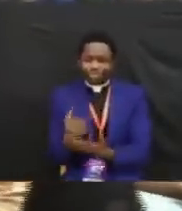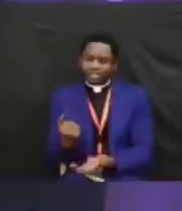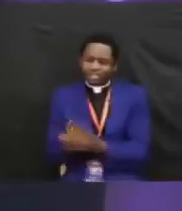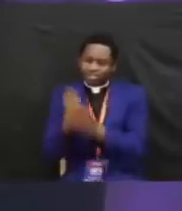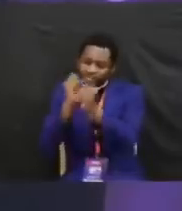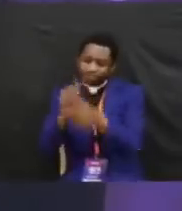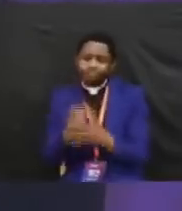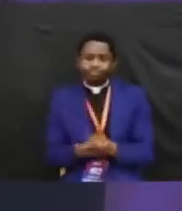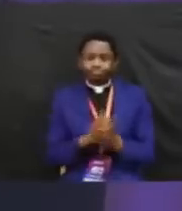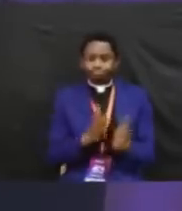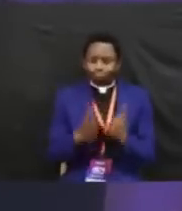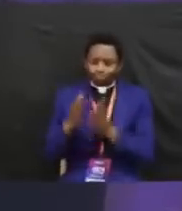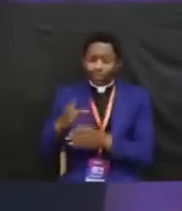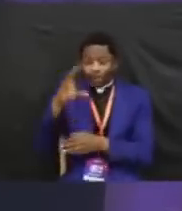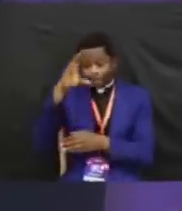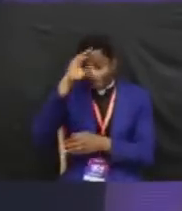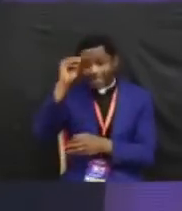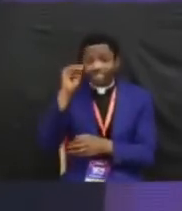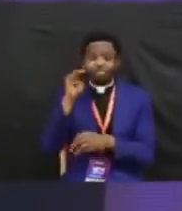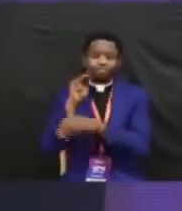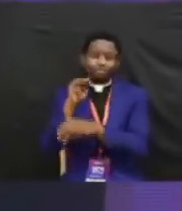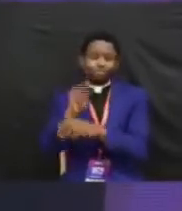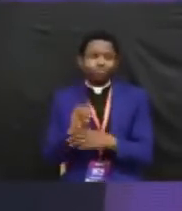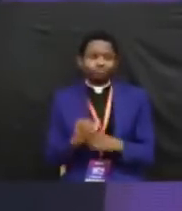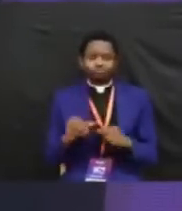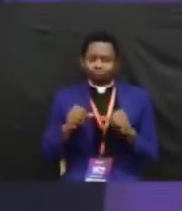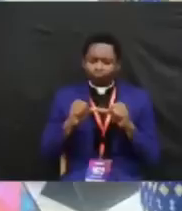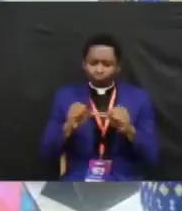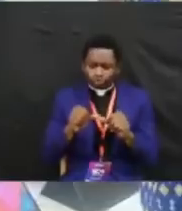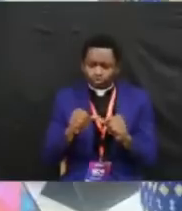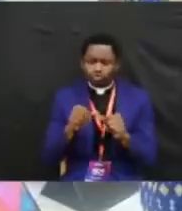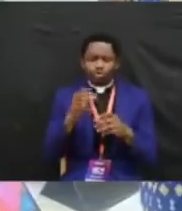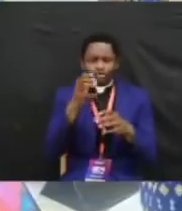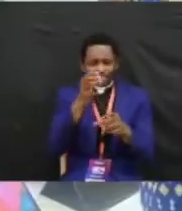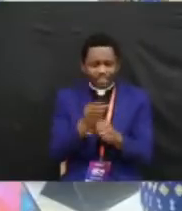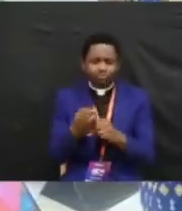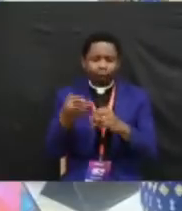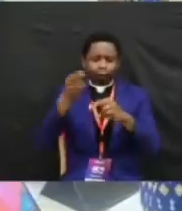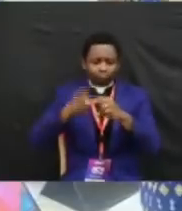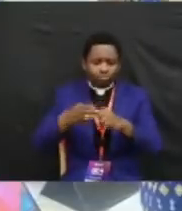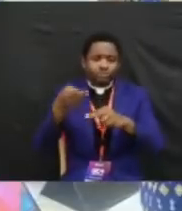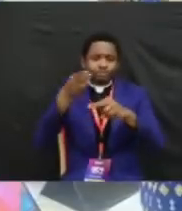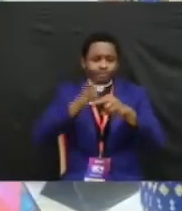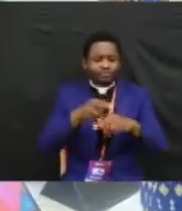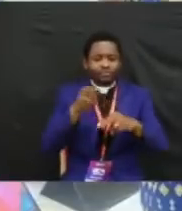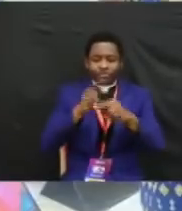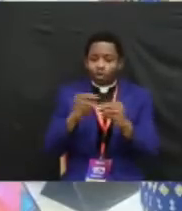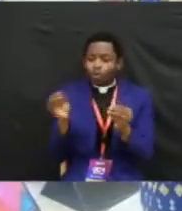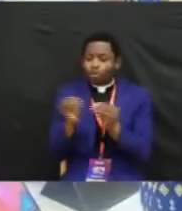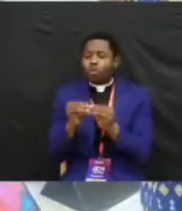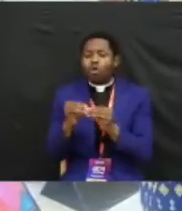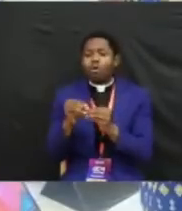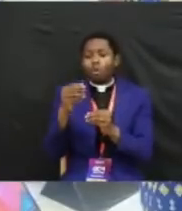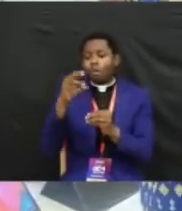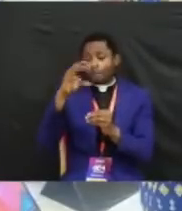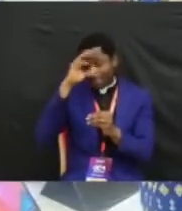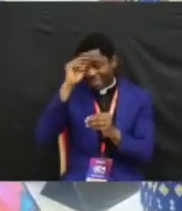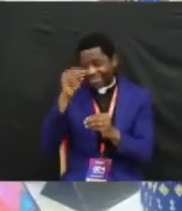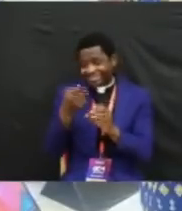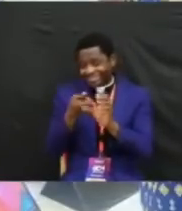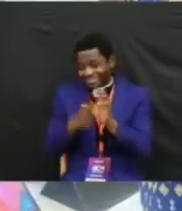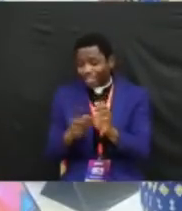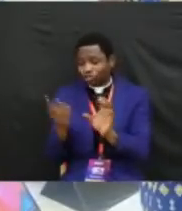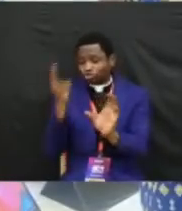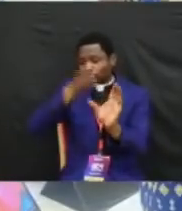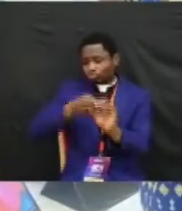men's ministry. The men's ministry continued to gain an appreciable increase in men's involvement in the ministry. As of